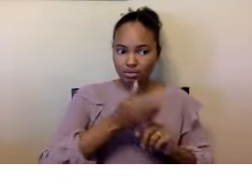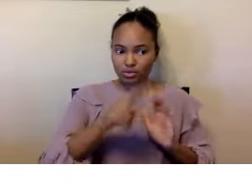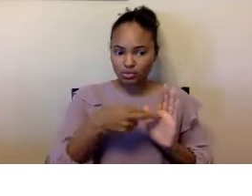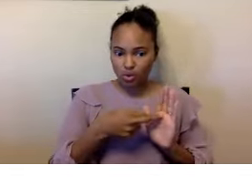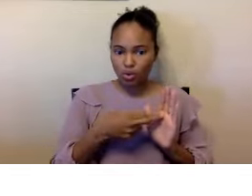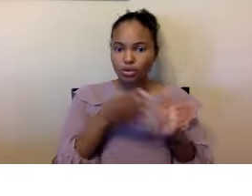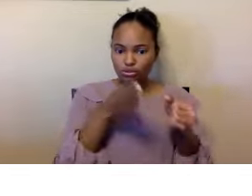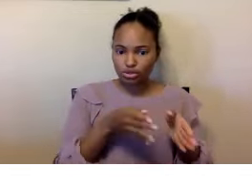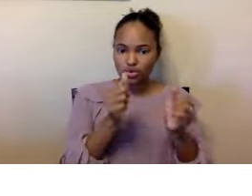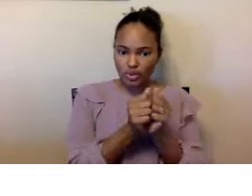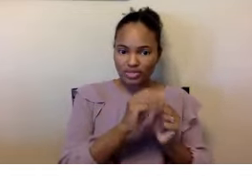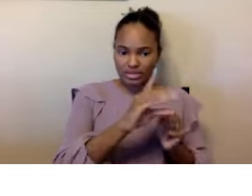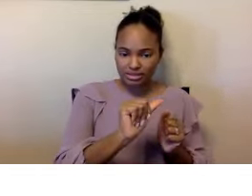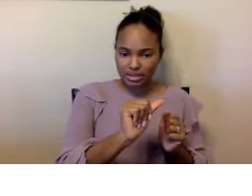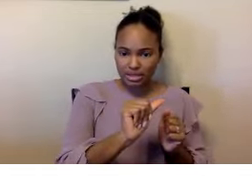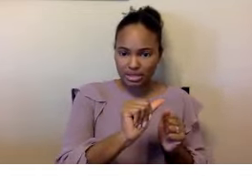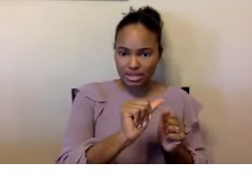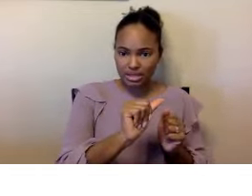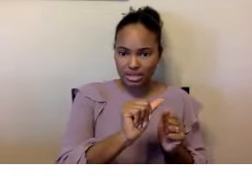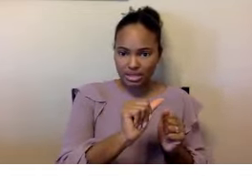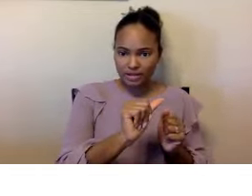has as much